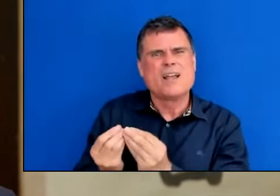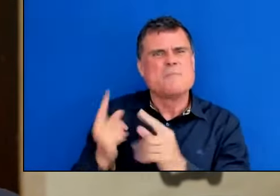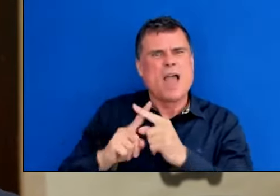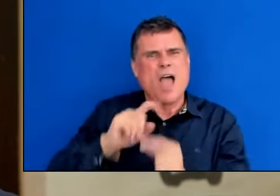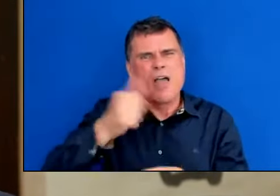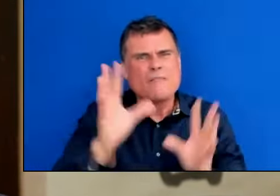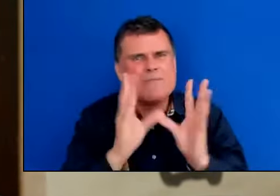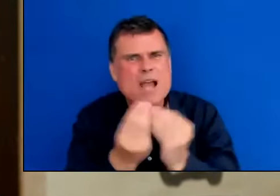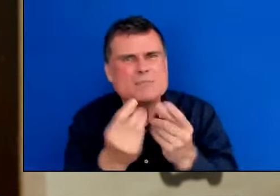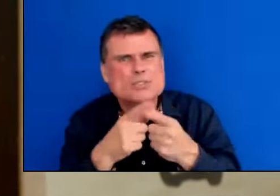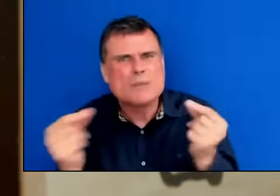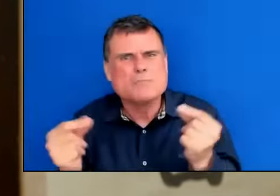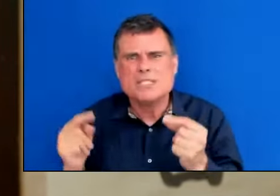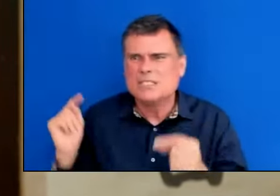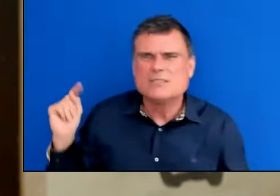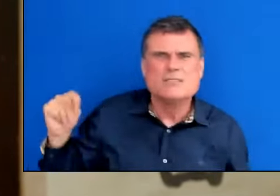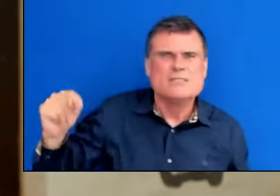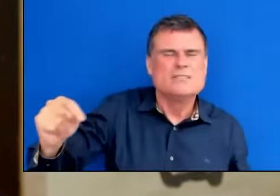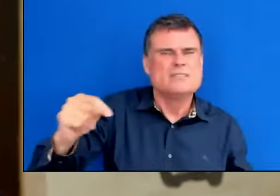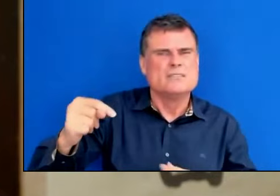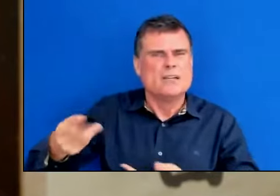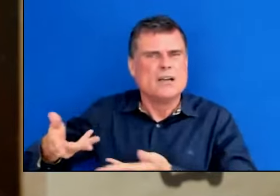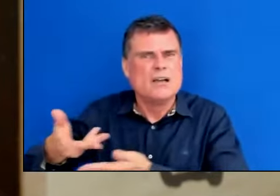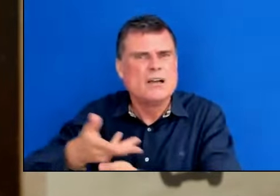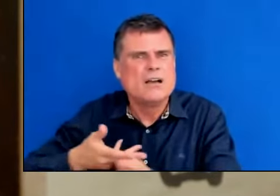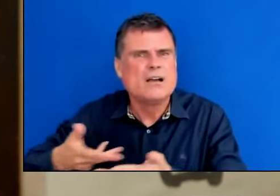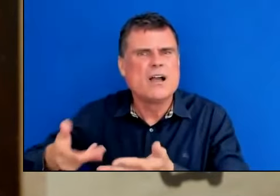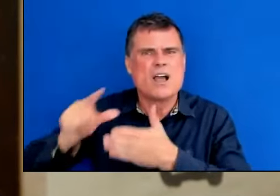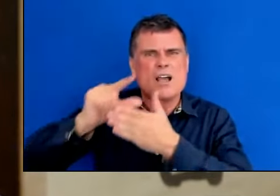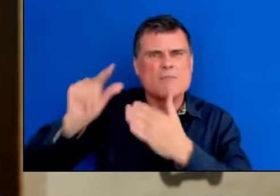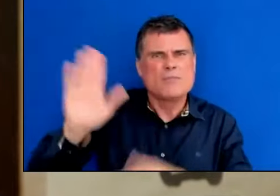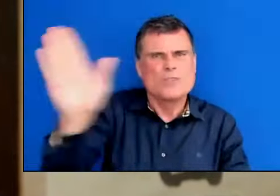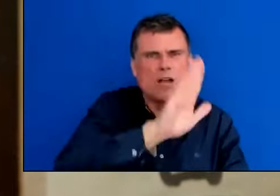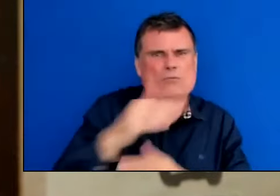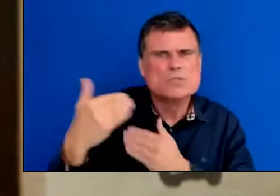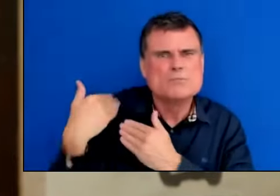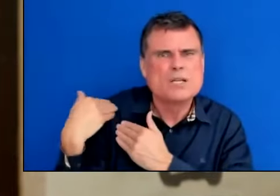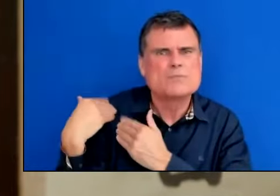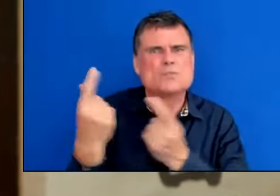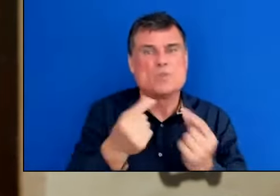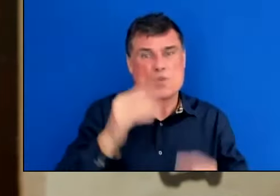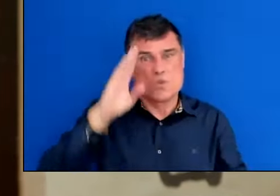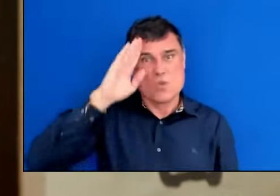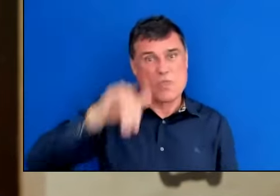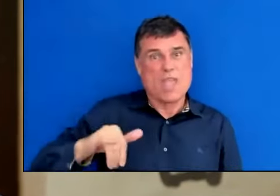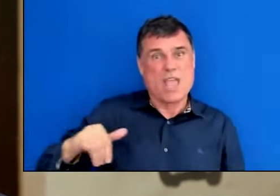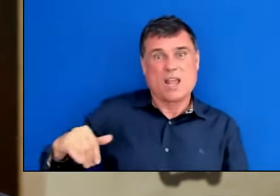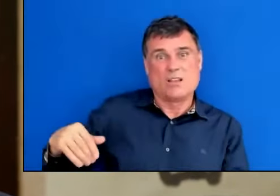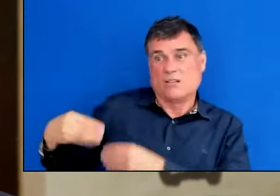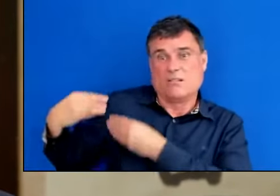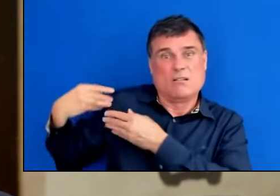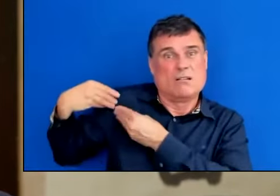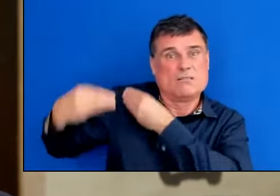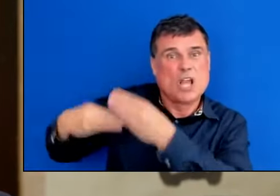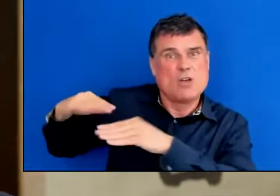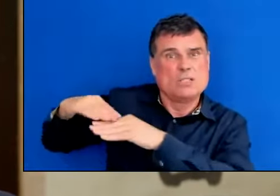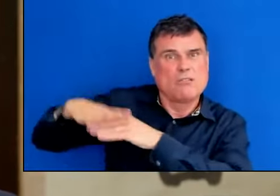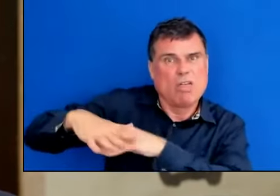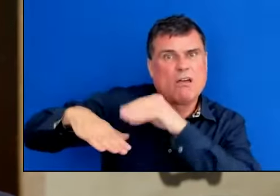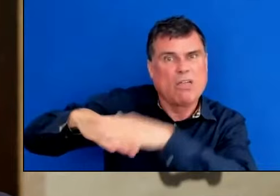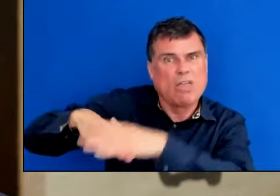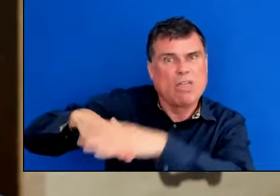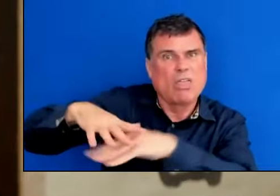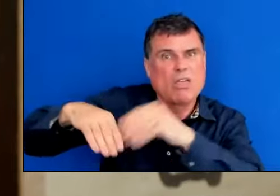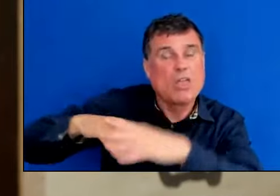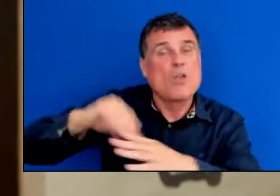Aki and Mary and others who are here today and those who are no longer with us, the generational trauma, which Indigenous people know so well